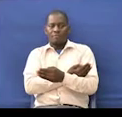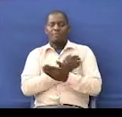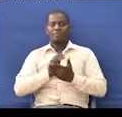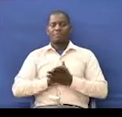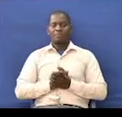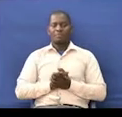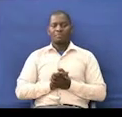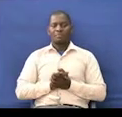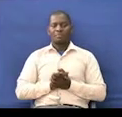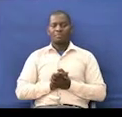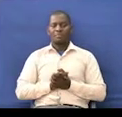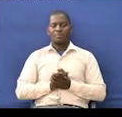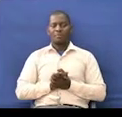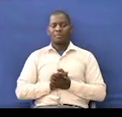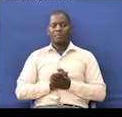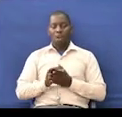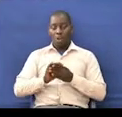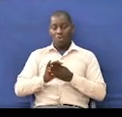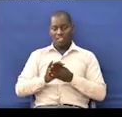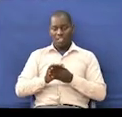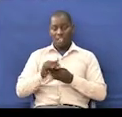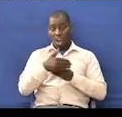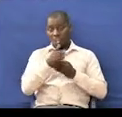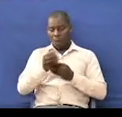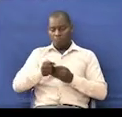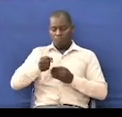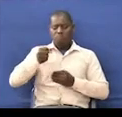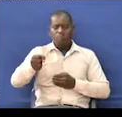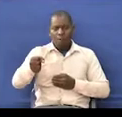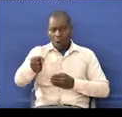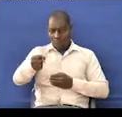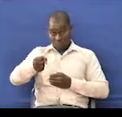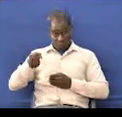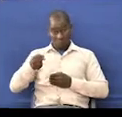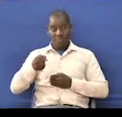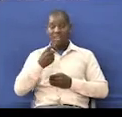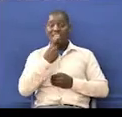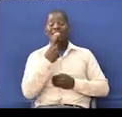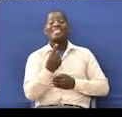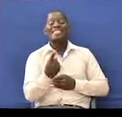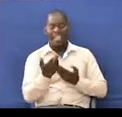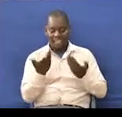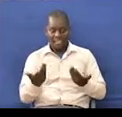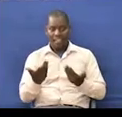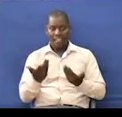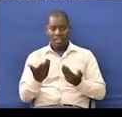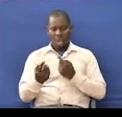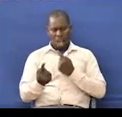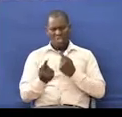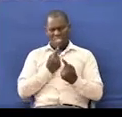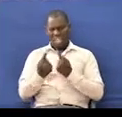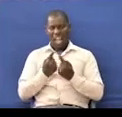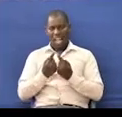to a door, we can say it is it's a door knob. We are going to